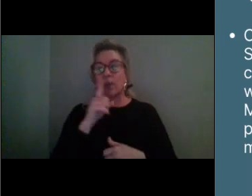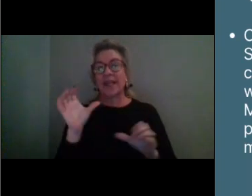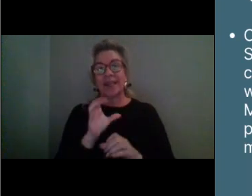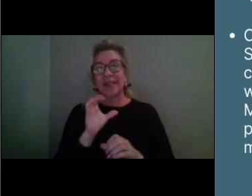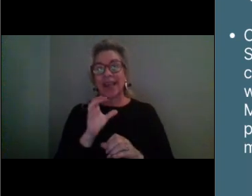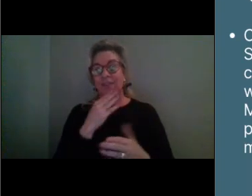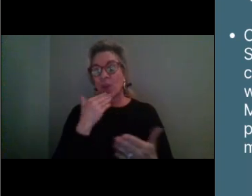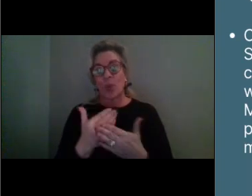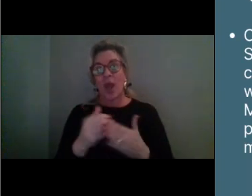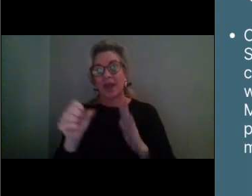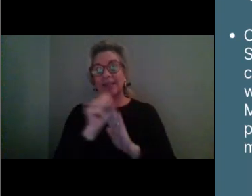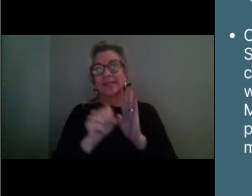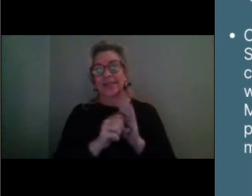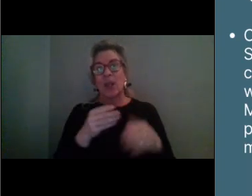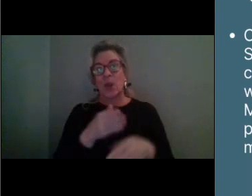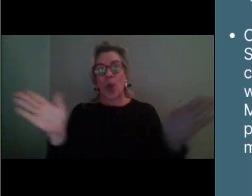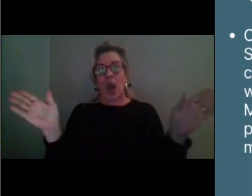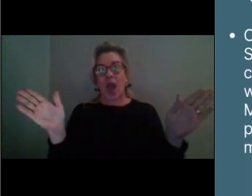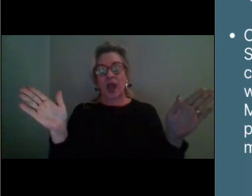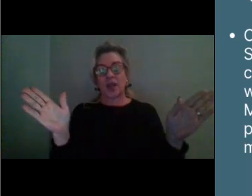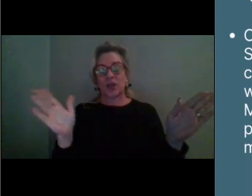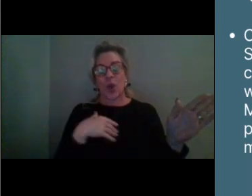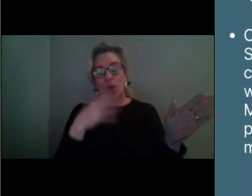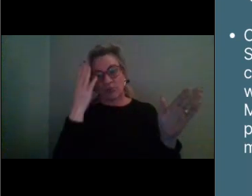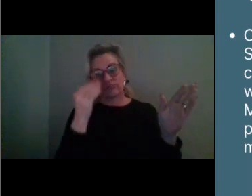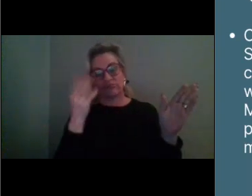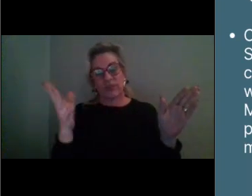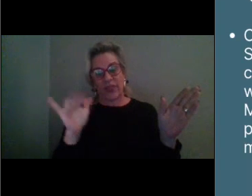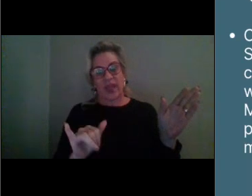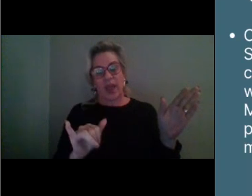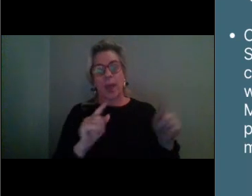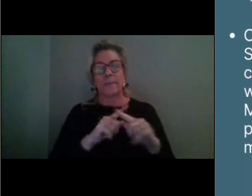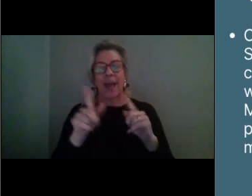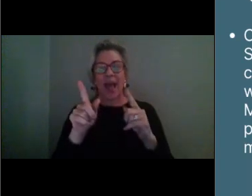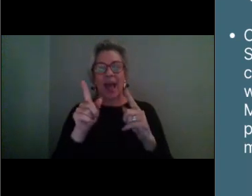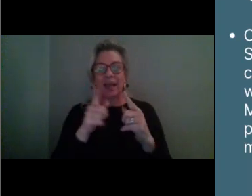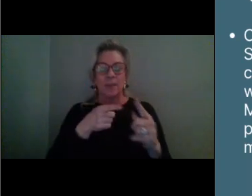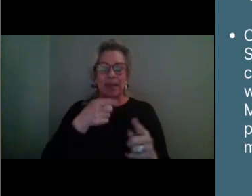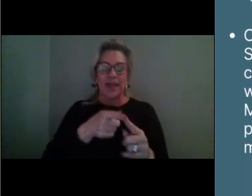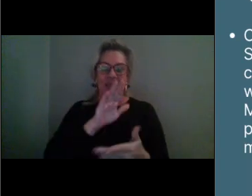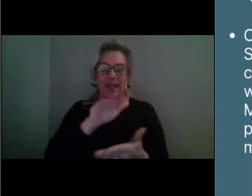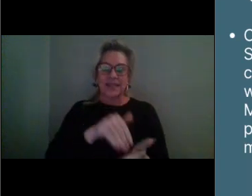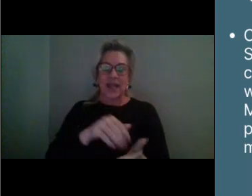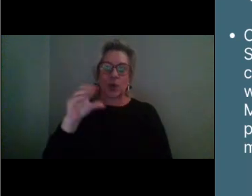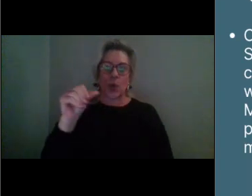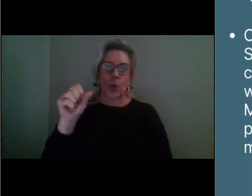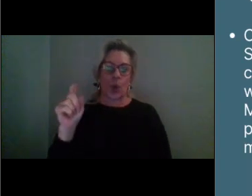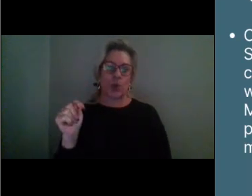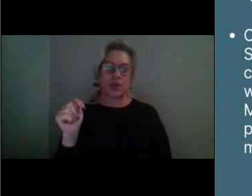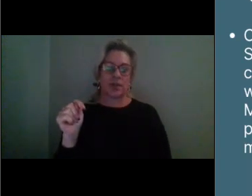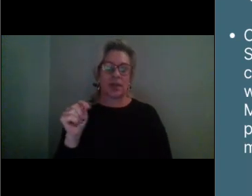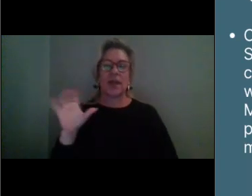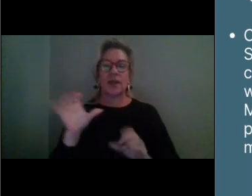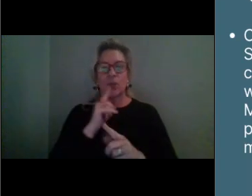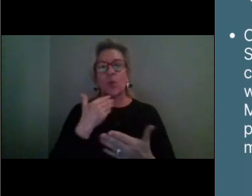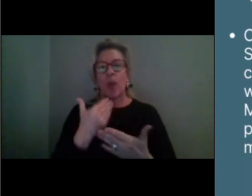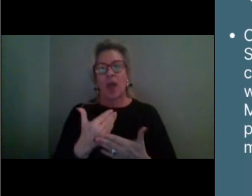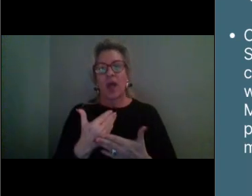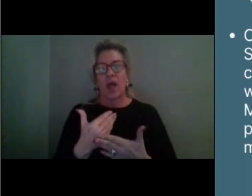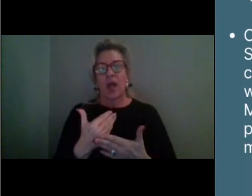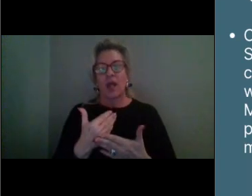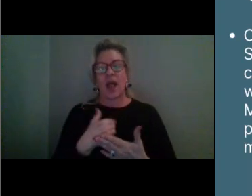statewide this cycle. So I wanted to acknowledge that, but particularly the Central Coast. And I want to